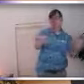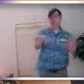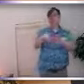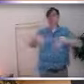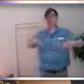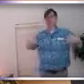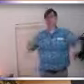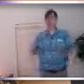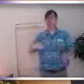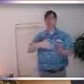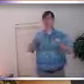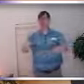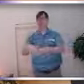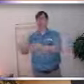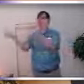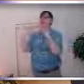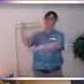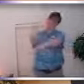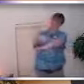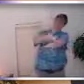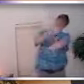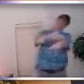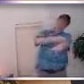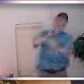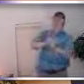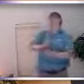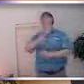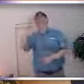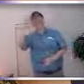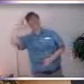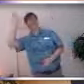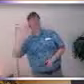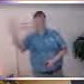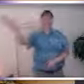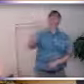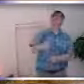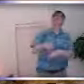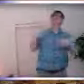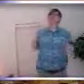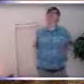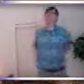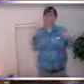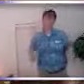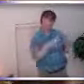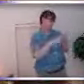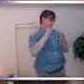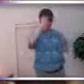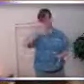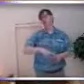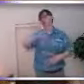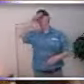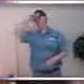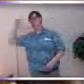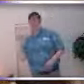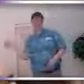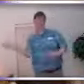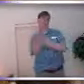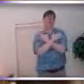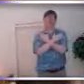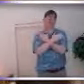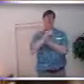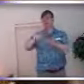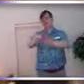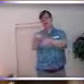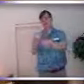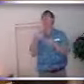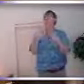our life, it becomes a pattern. And we think that's the way life is. And we forgot about love. So there are a